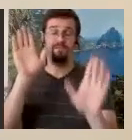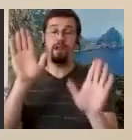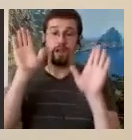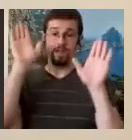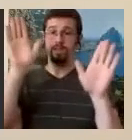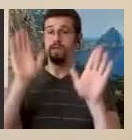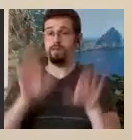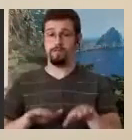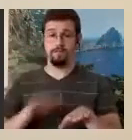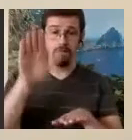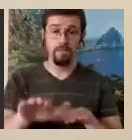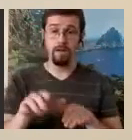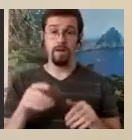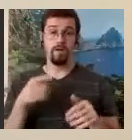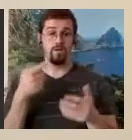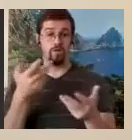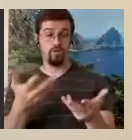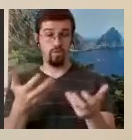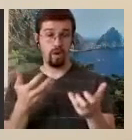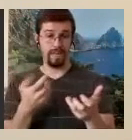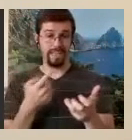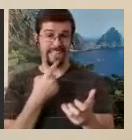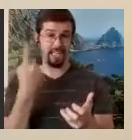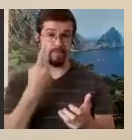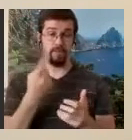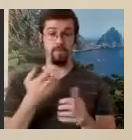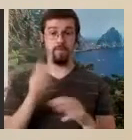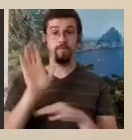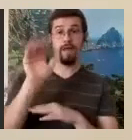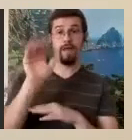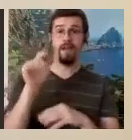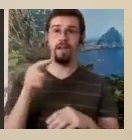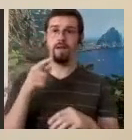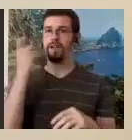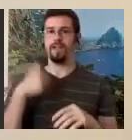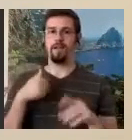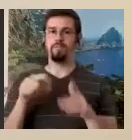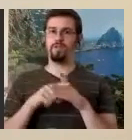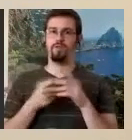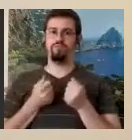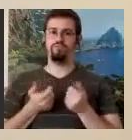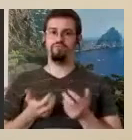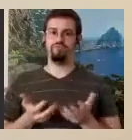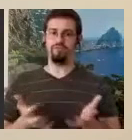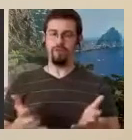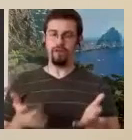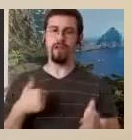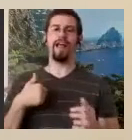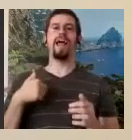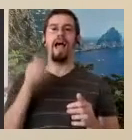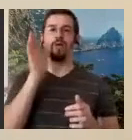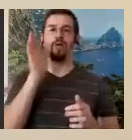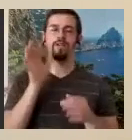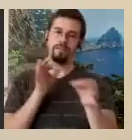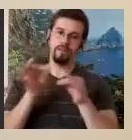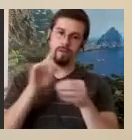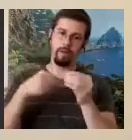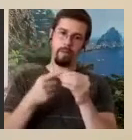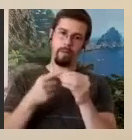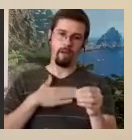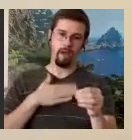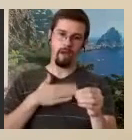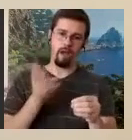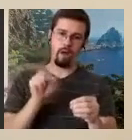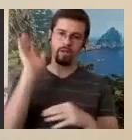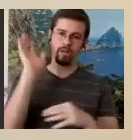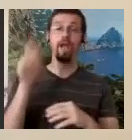you like to say something now to say goodbye? Because I'm starting to tire, and I'm going to talk a little bit about my own talk. And if it makes you feel any better,